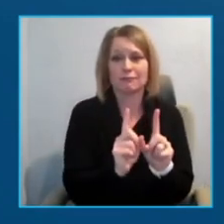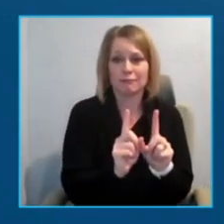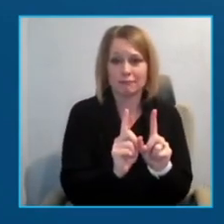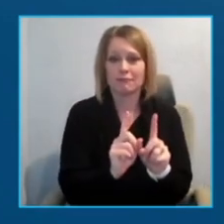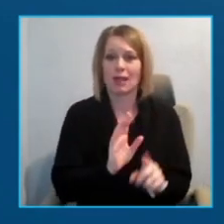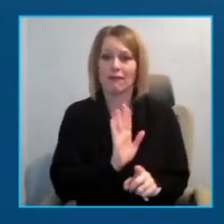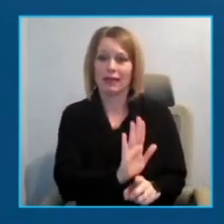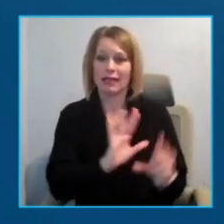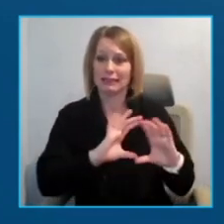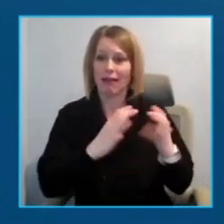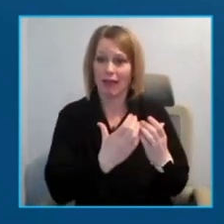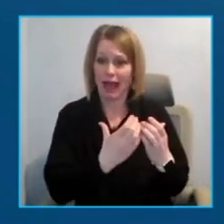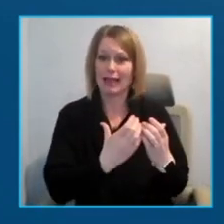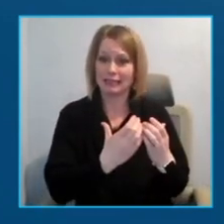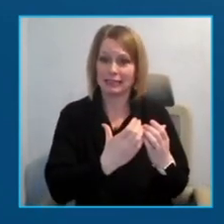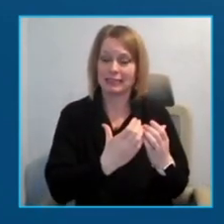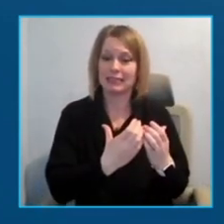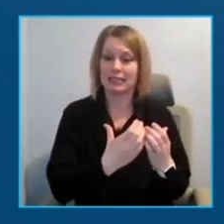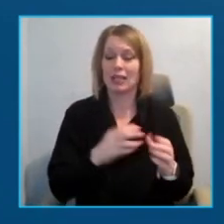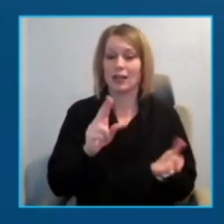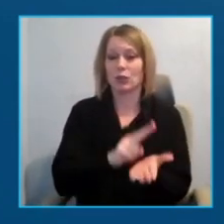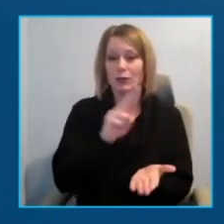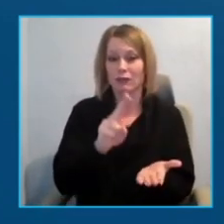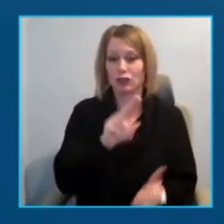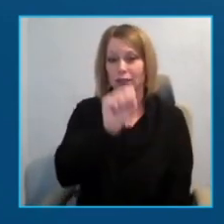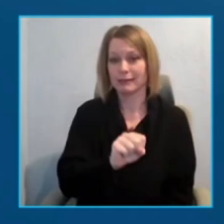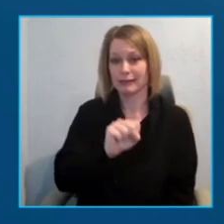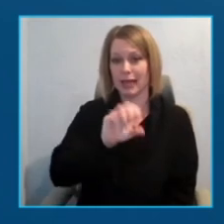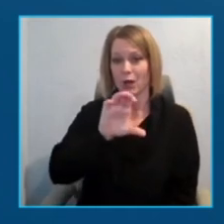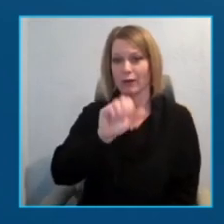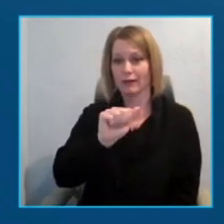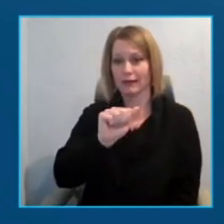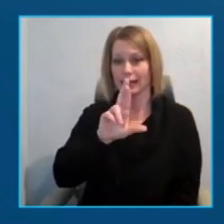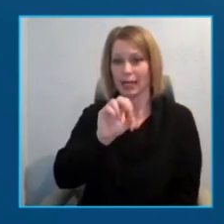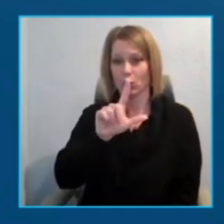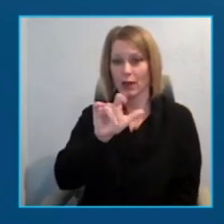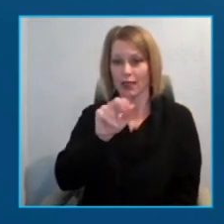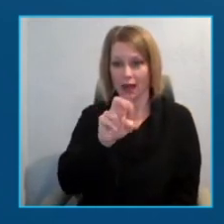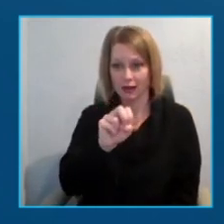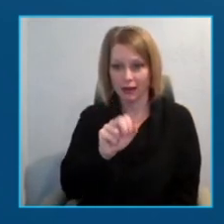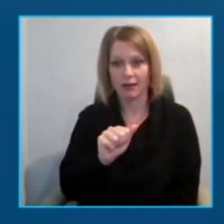University of South Carolina and the Citadel from time to time.